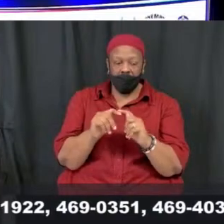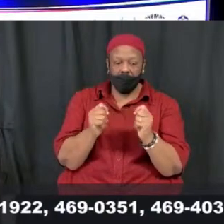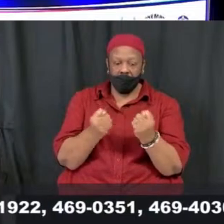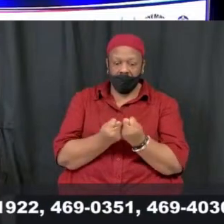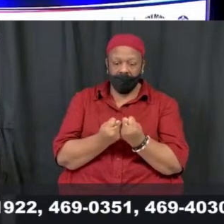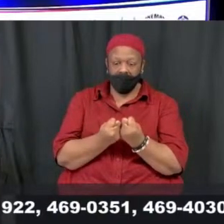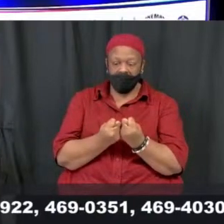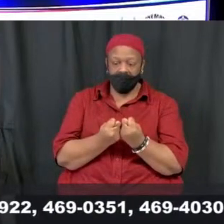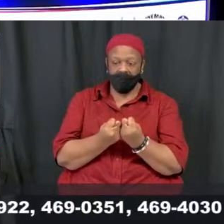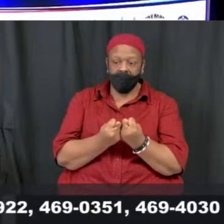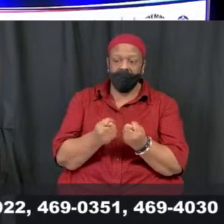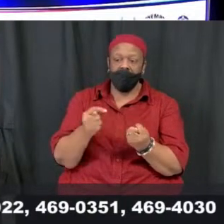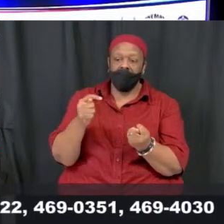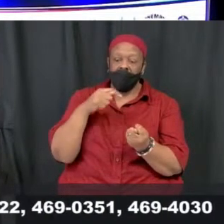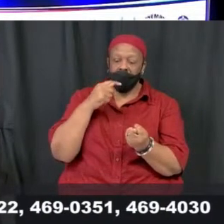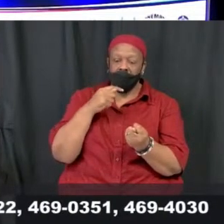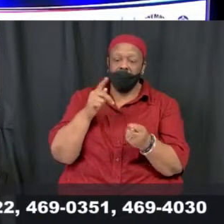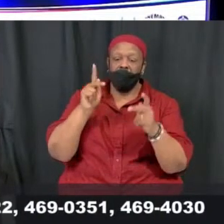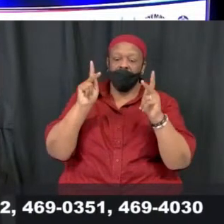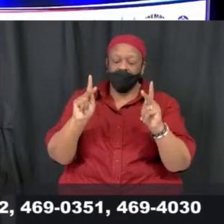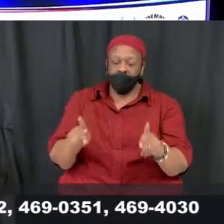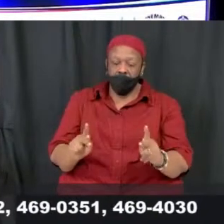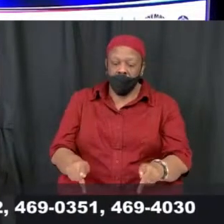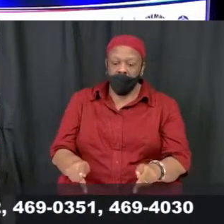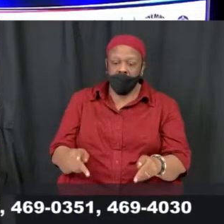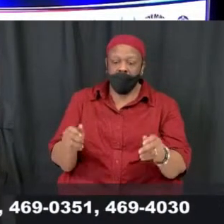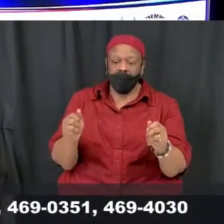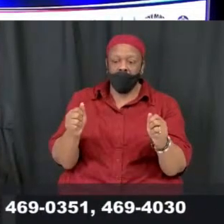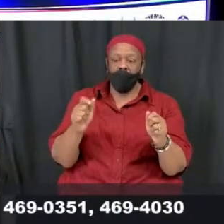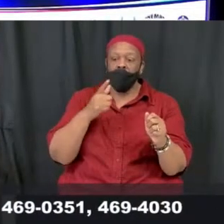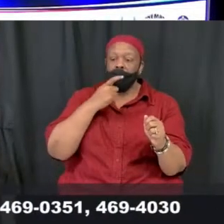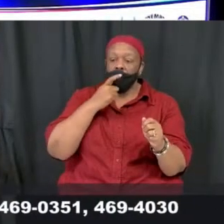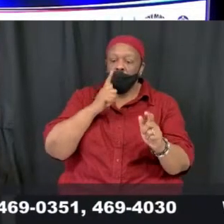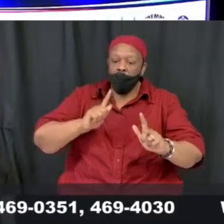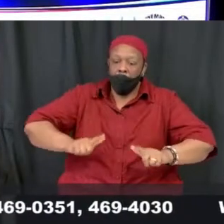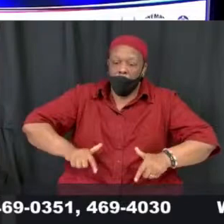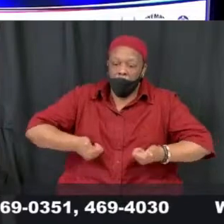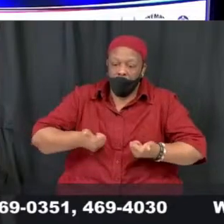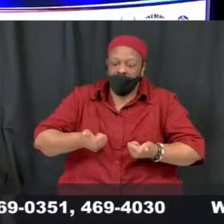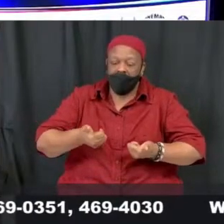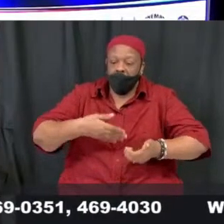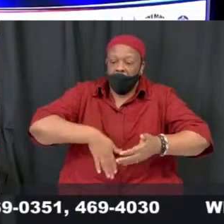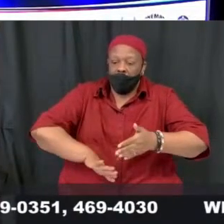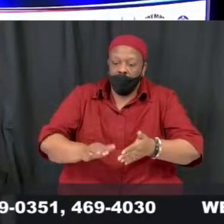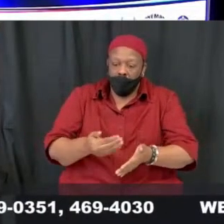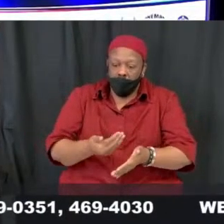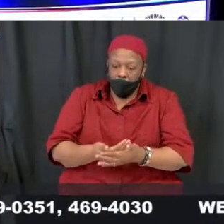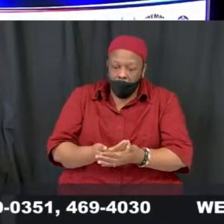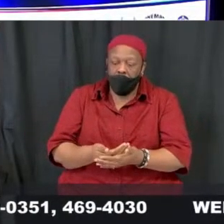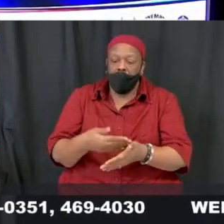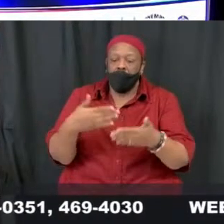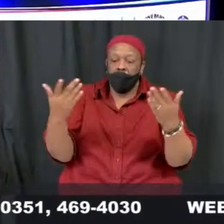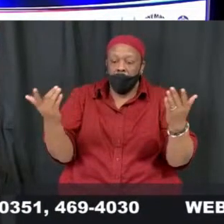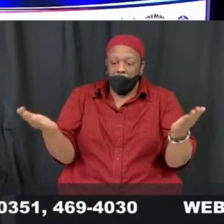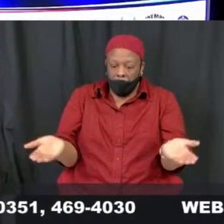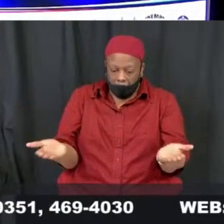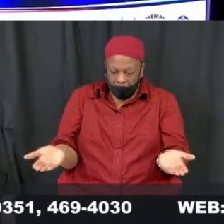just bring some clarity. Nationals, citizens, residents will be allowed